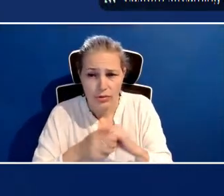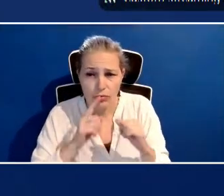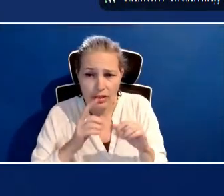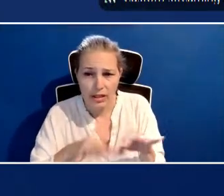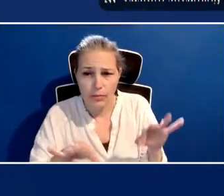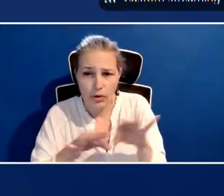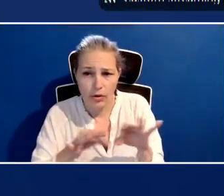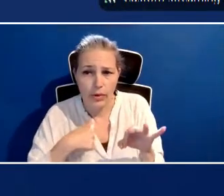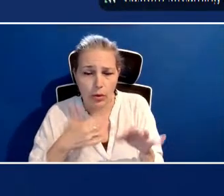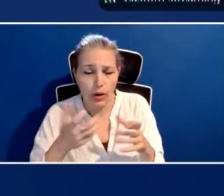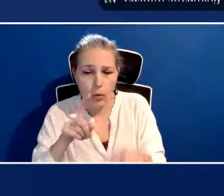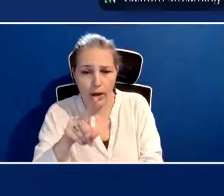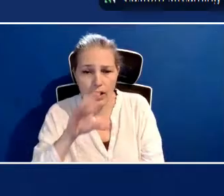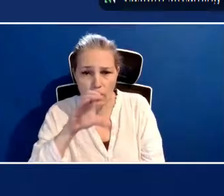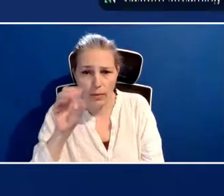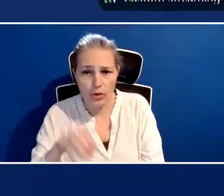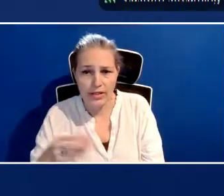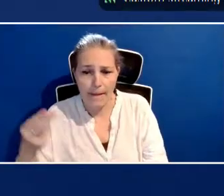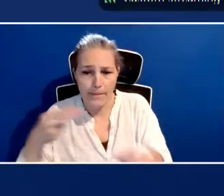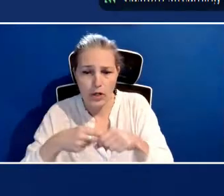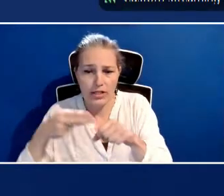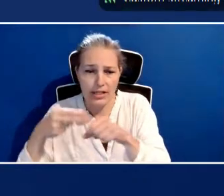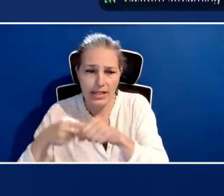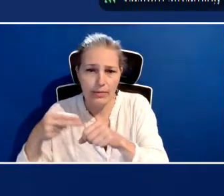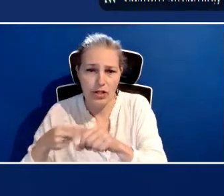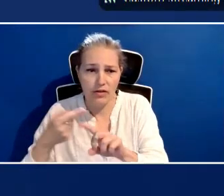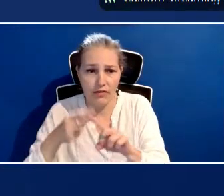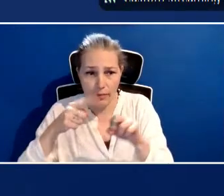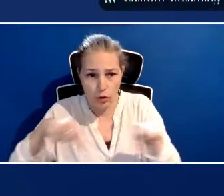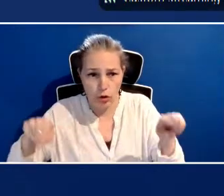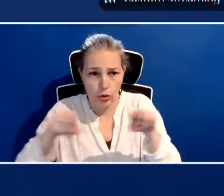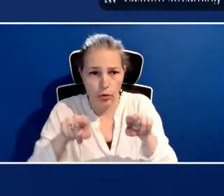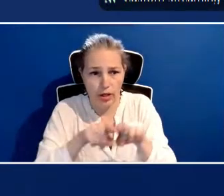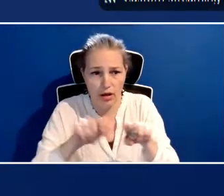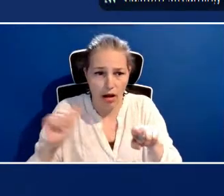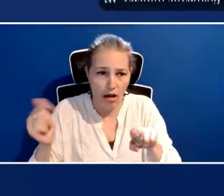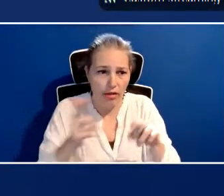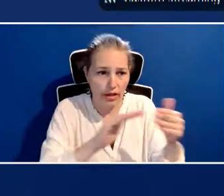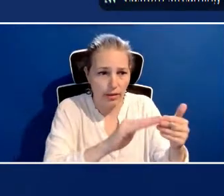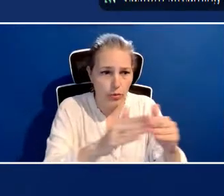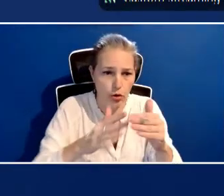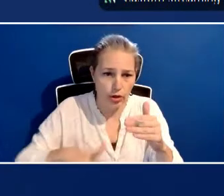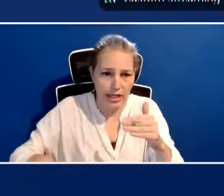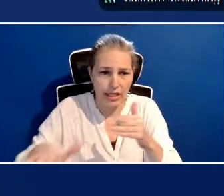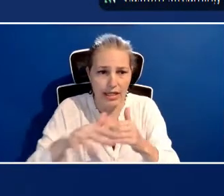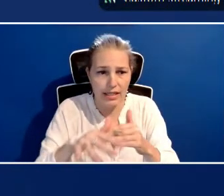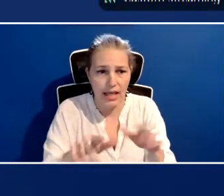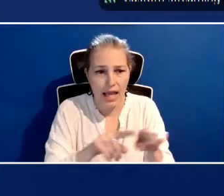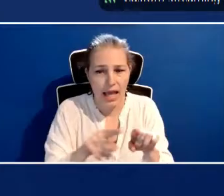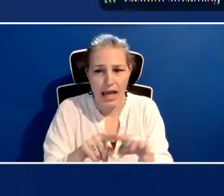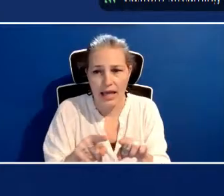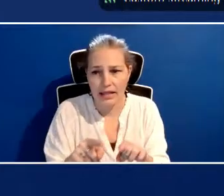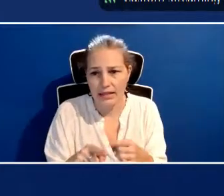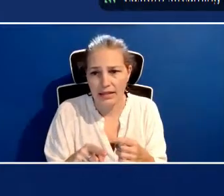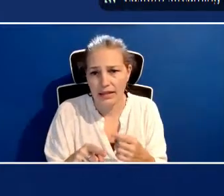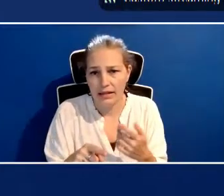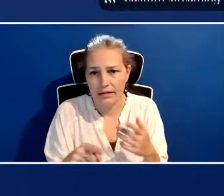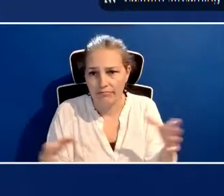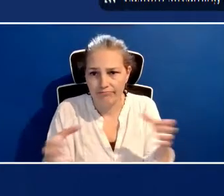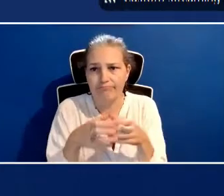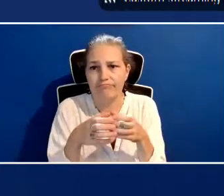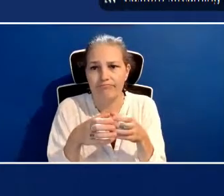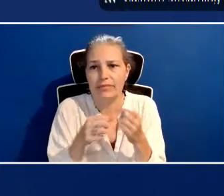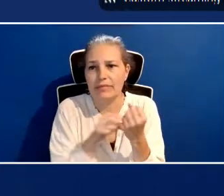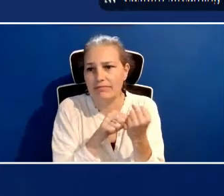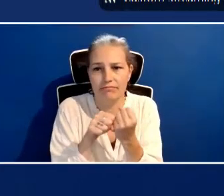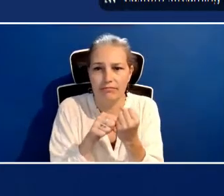100% participation from you and the surrounding community, as even just one unresponsive or unwilling property